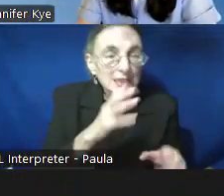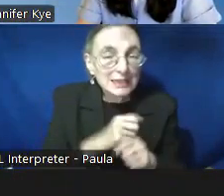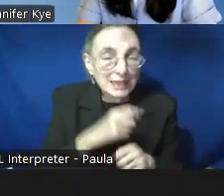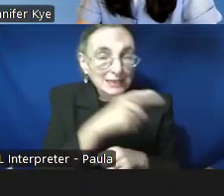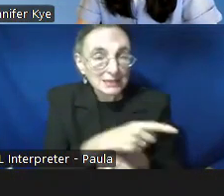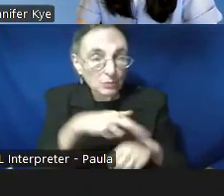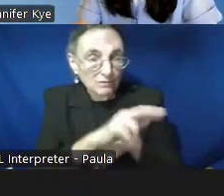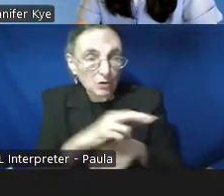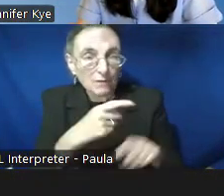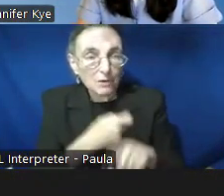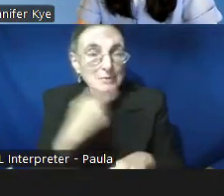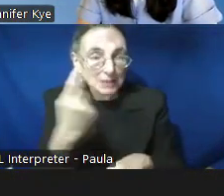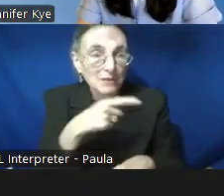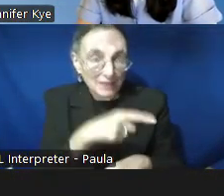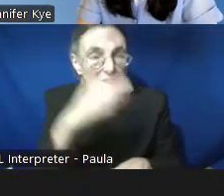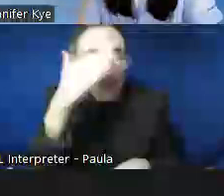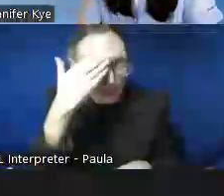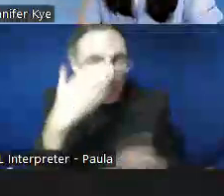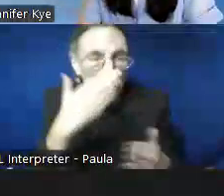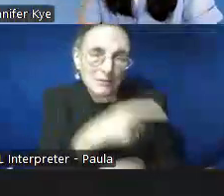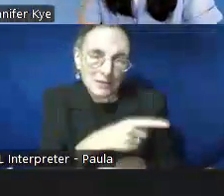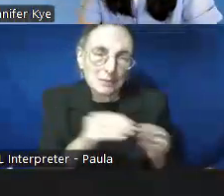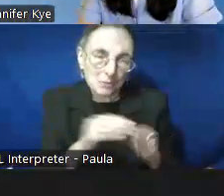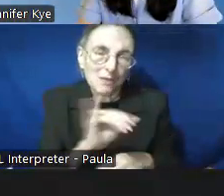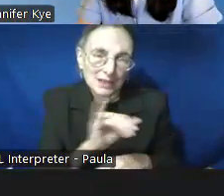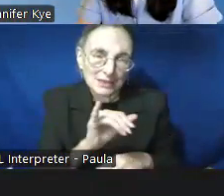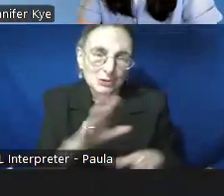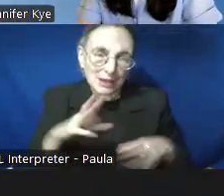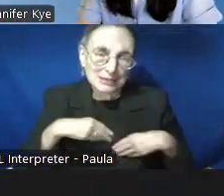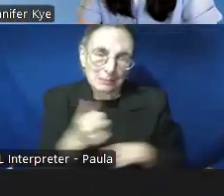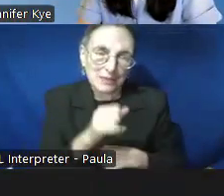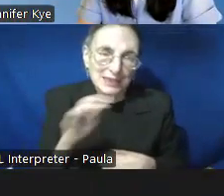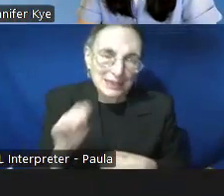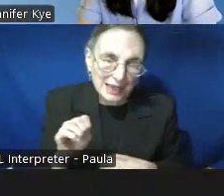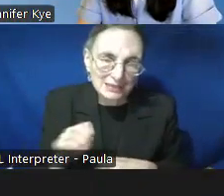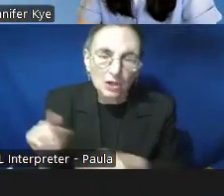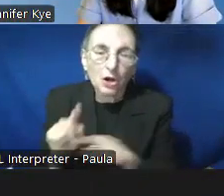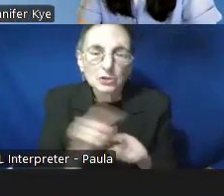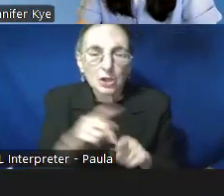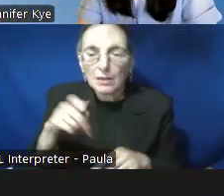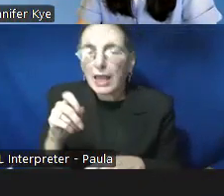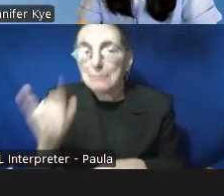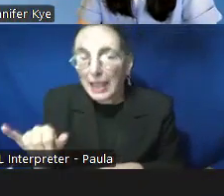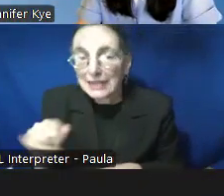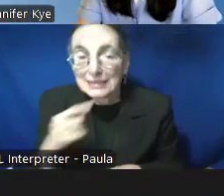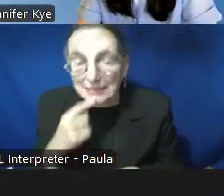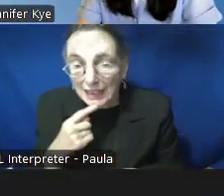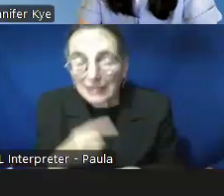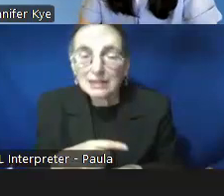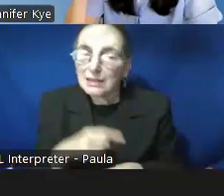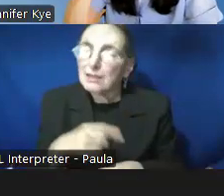not. Also, like Patty mentioned, eviction cases move really quickly, so you